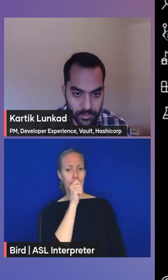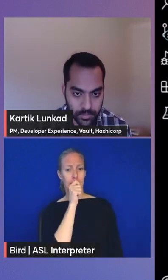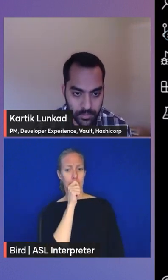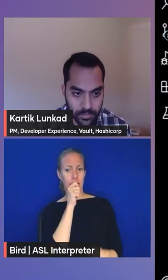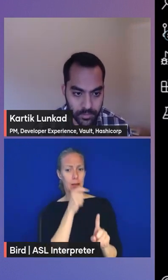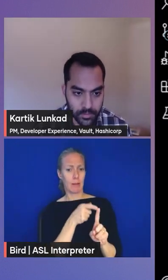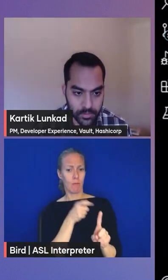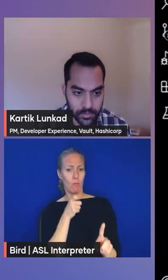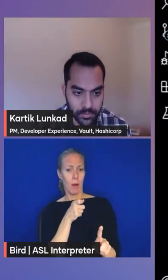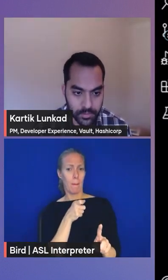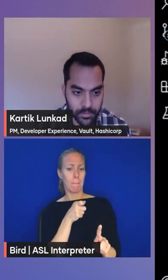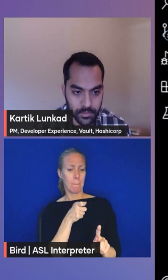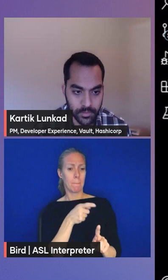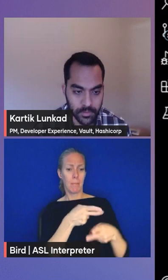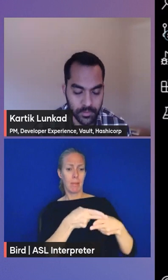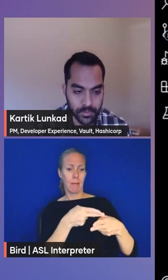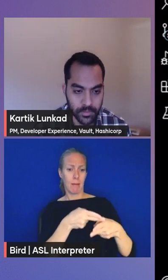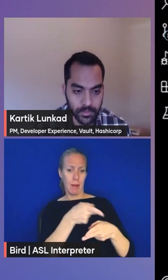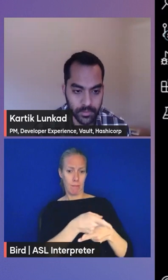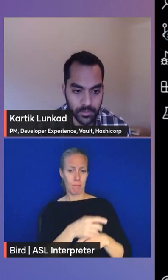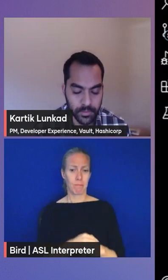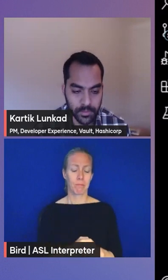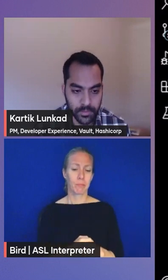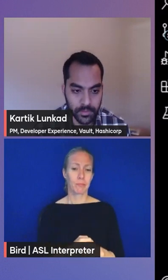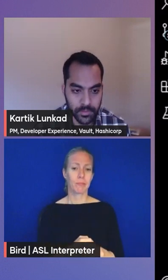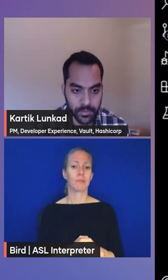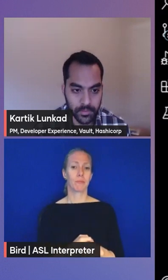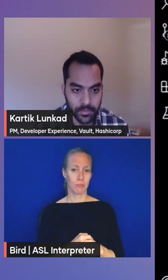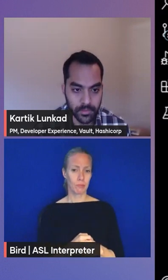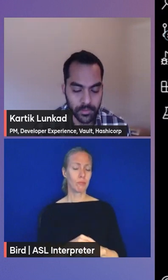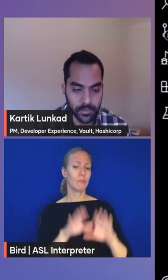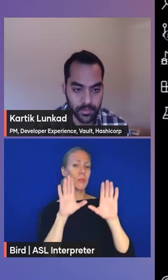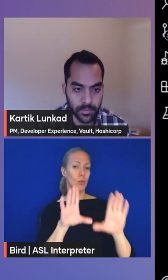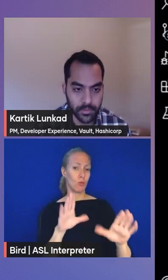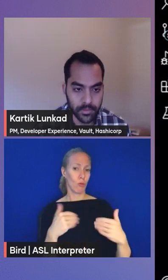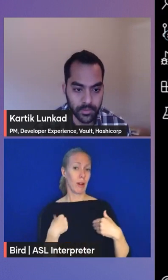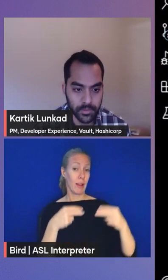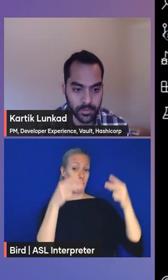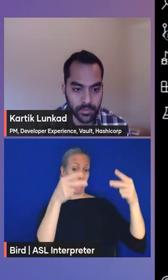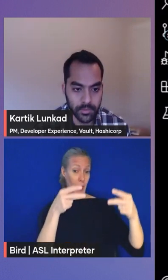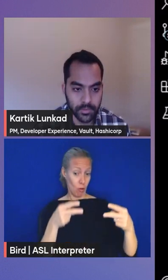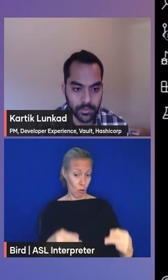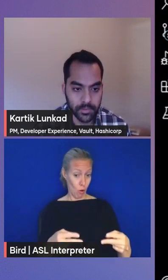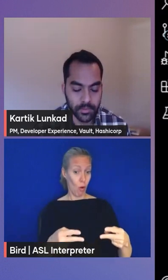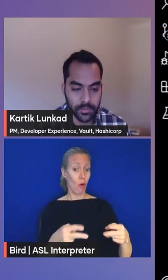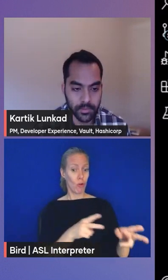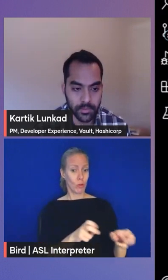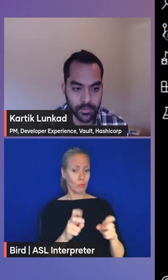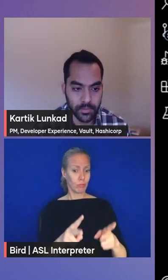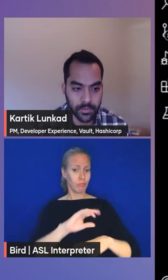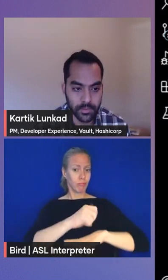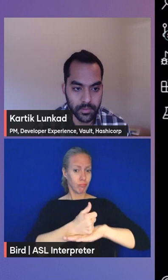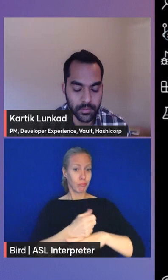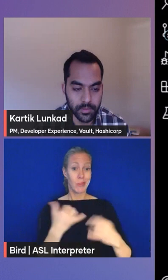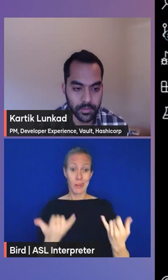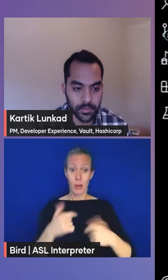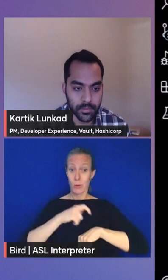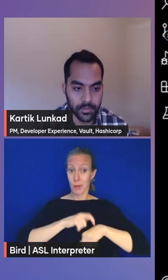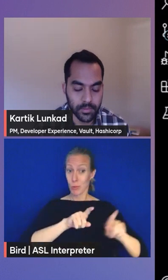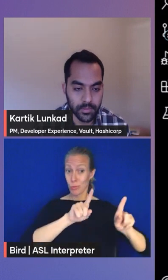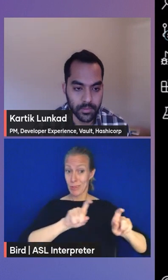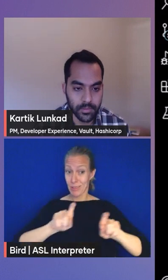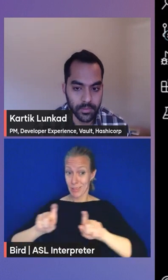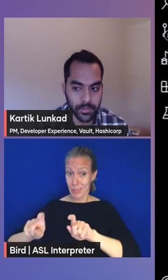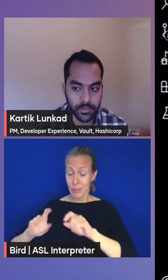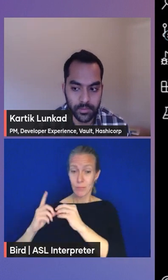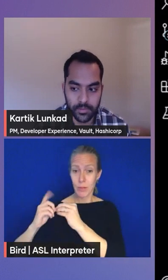path. Great. I have my code in place. It's time to test it. One other